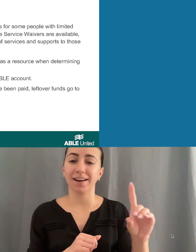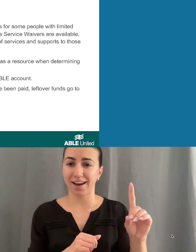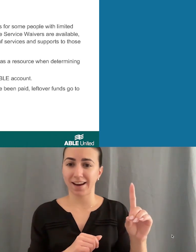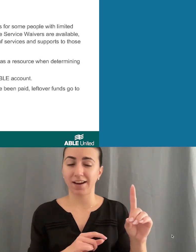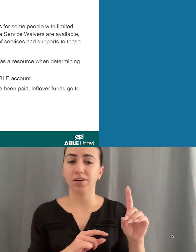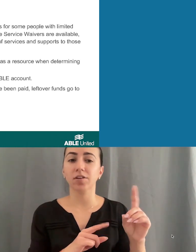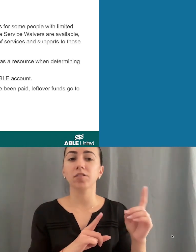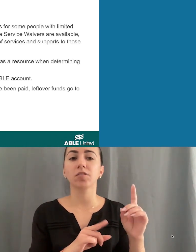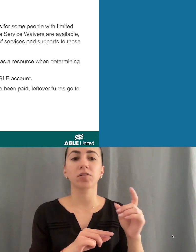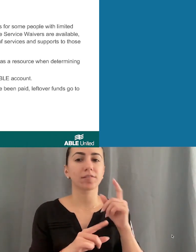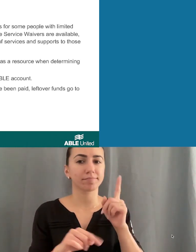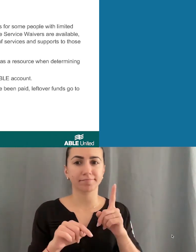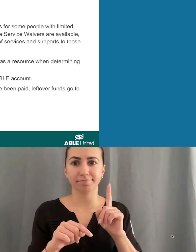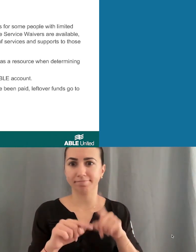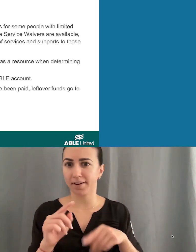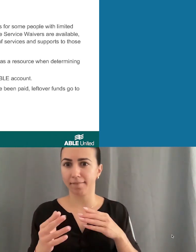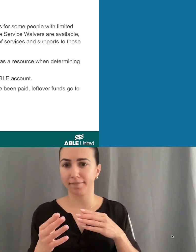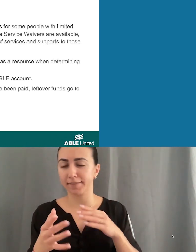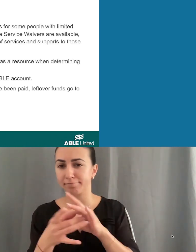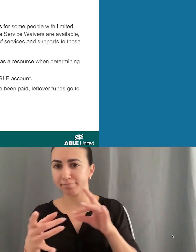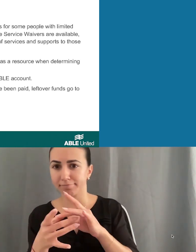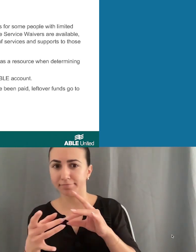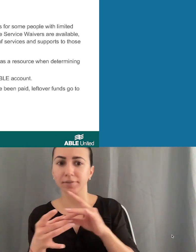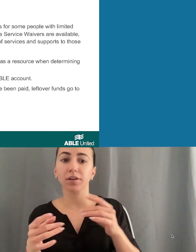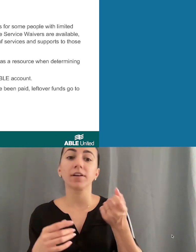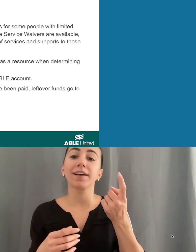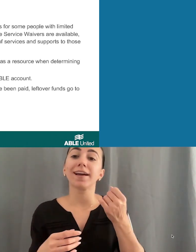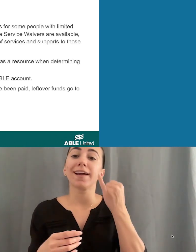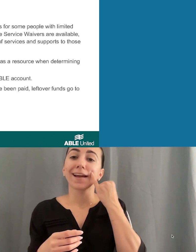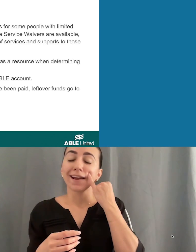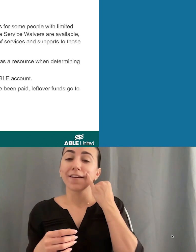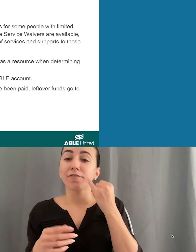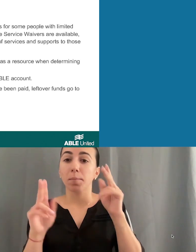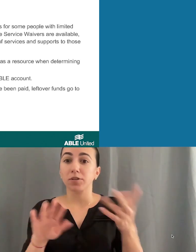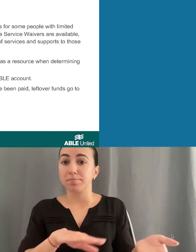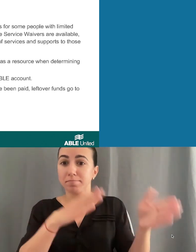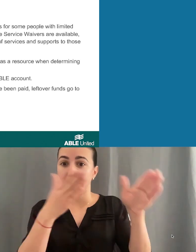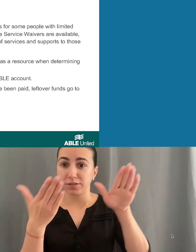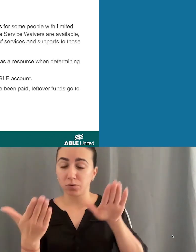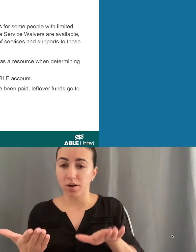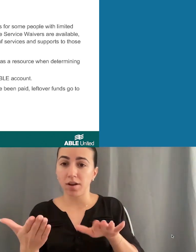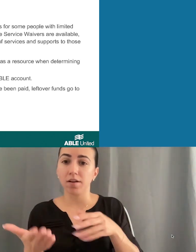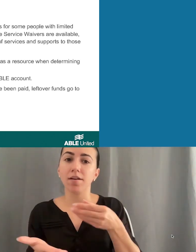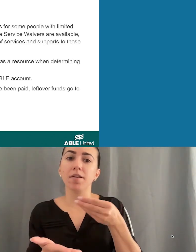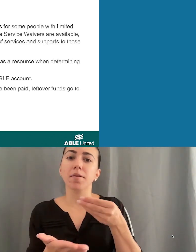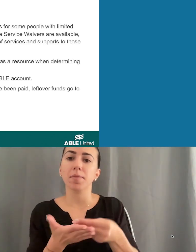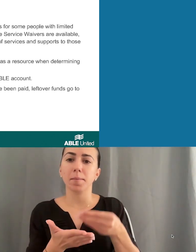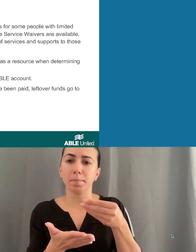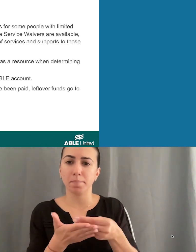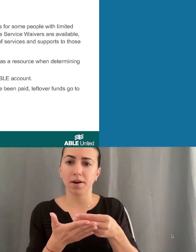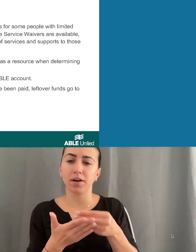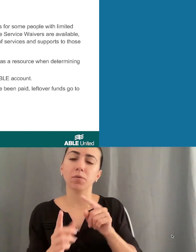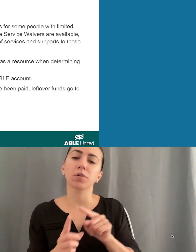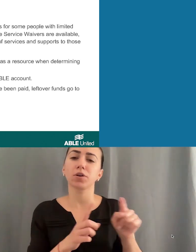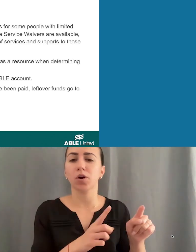ABLE account directly. What generally happens if an individual passes away, leftover funds would go to the estate of that